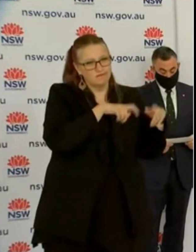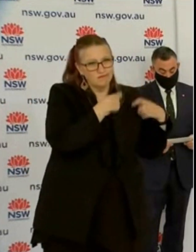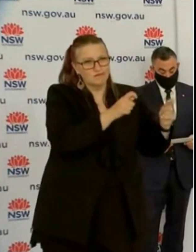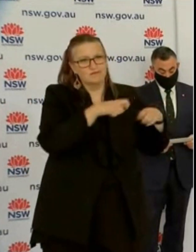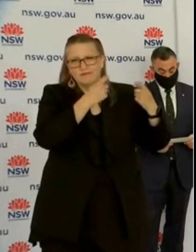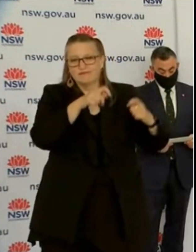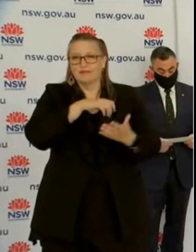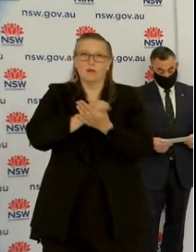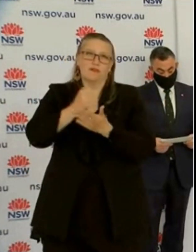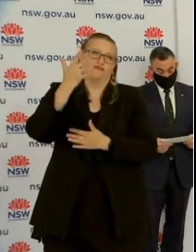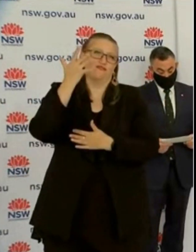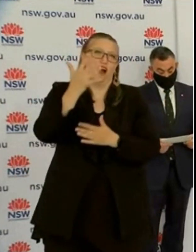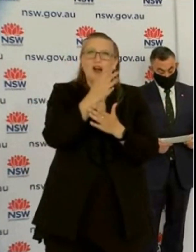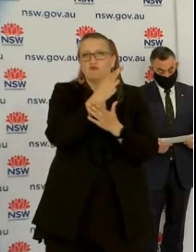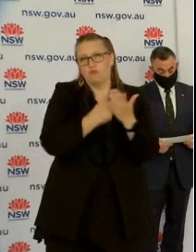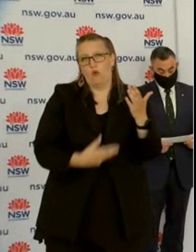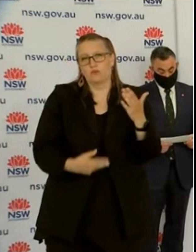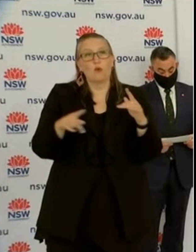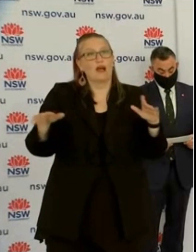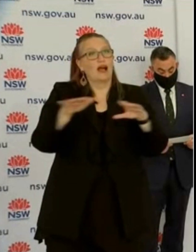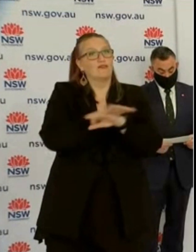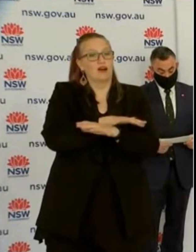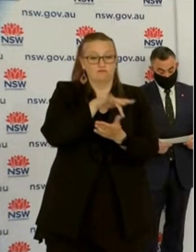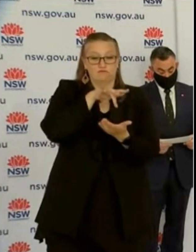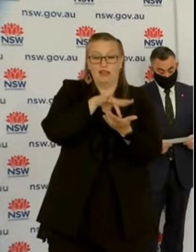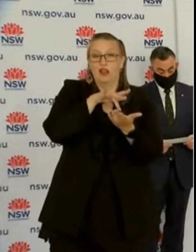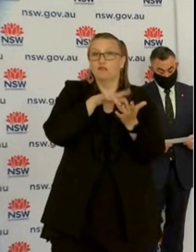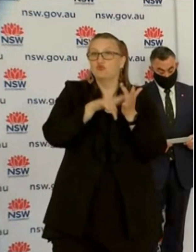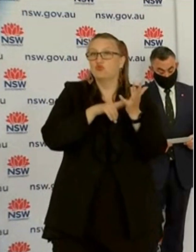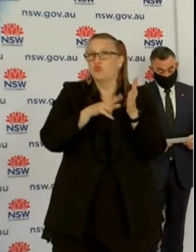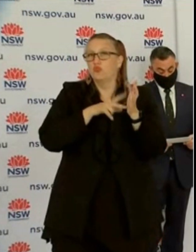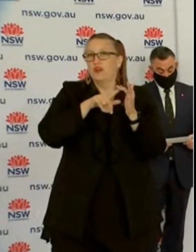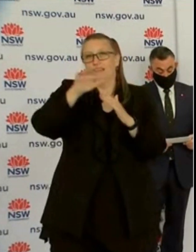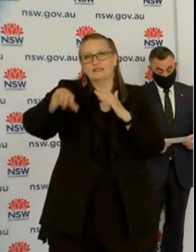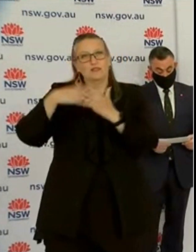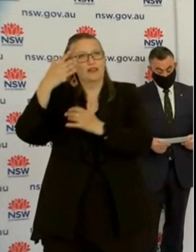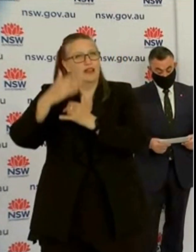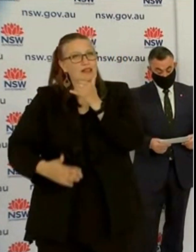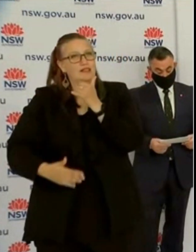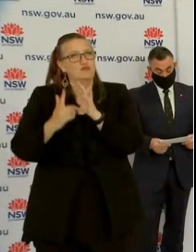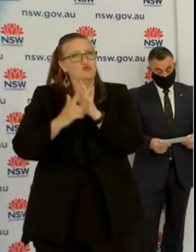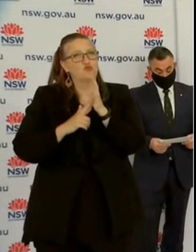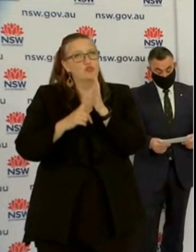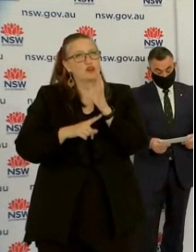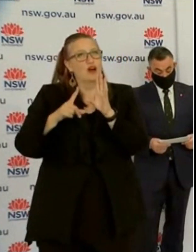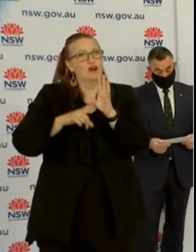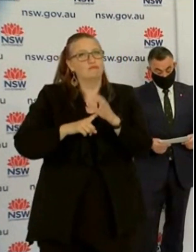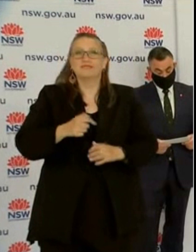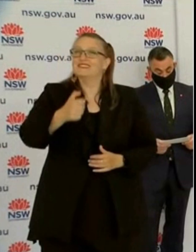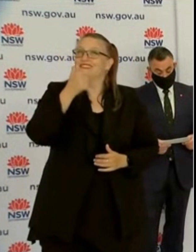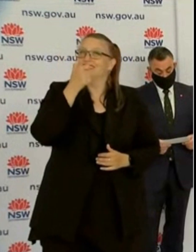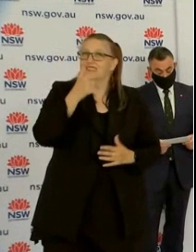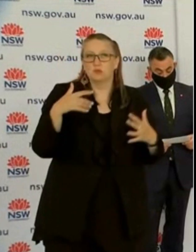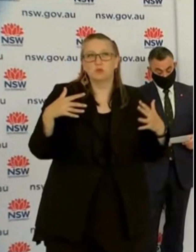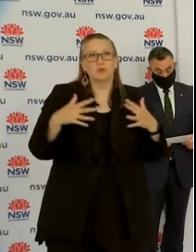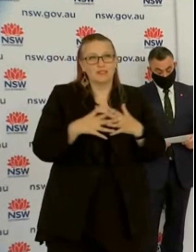reports, which saw us cover the period from mid-June through to the end of July, 6 weeks, during